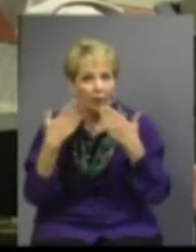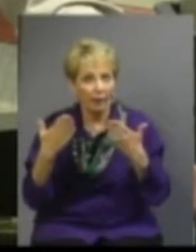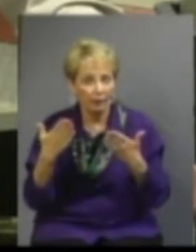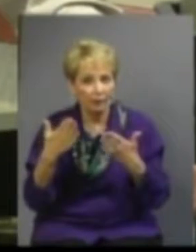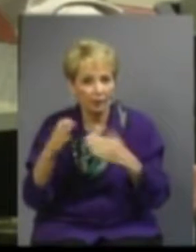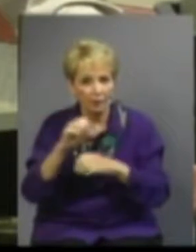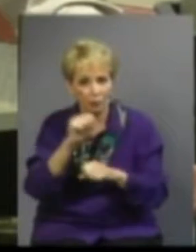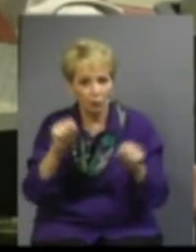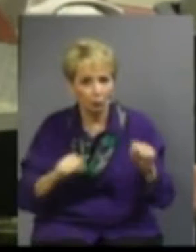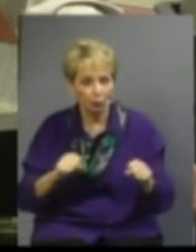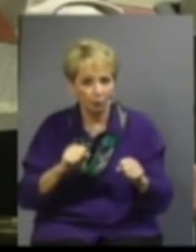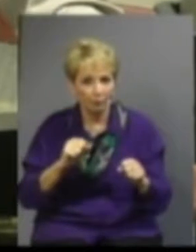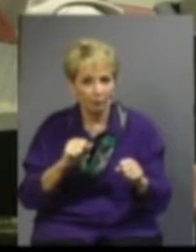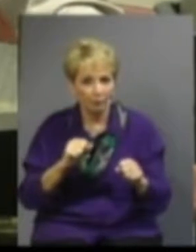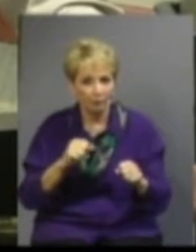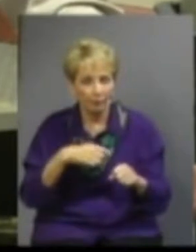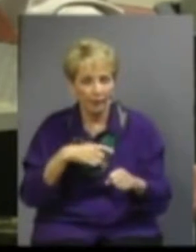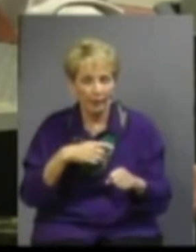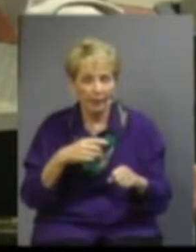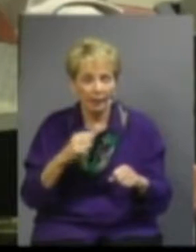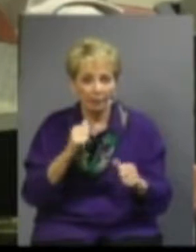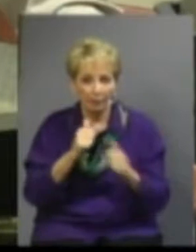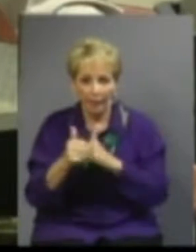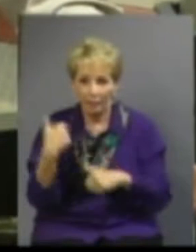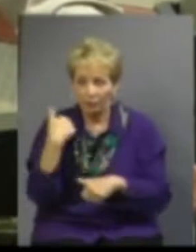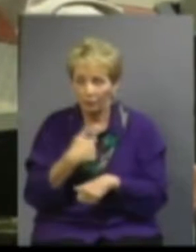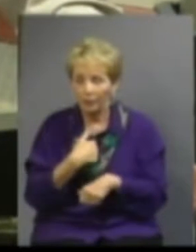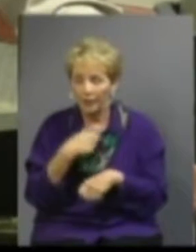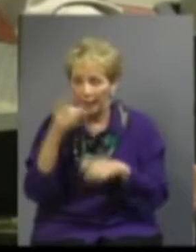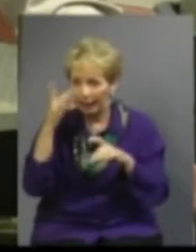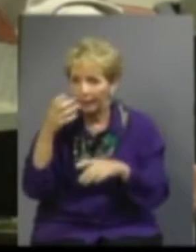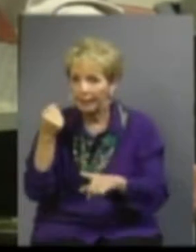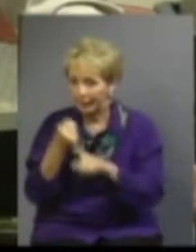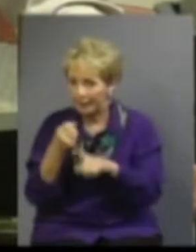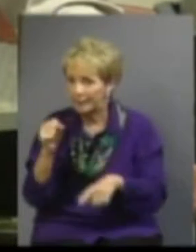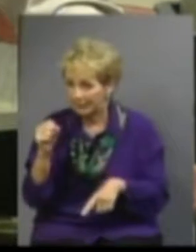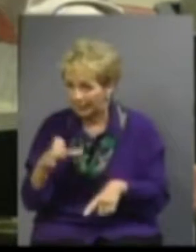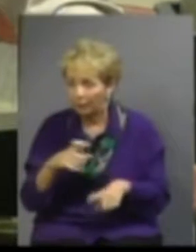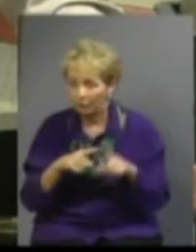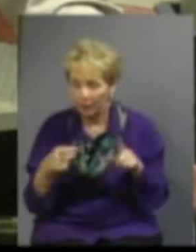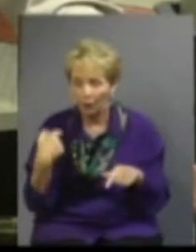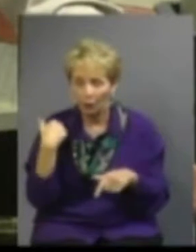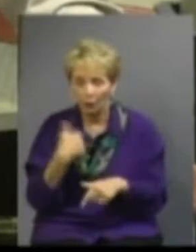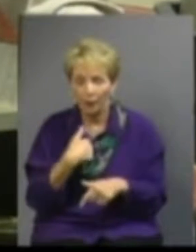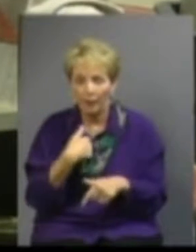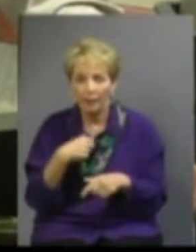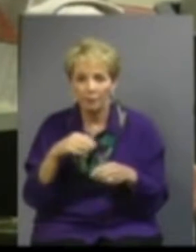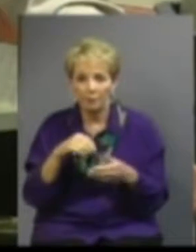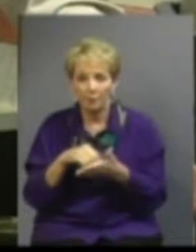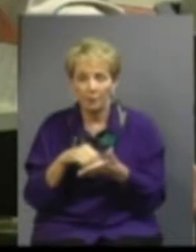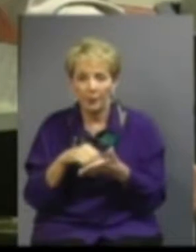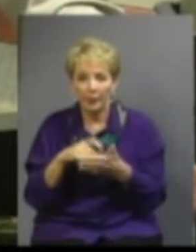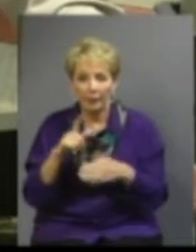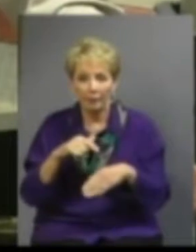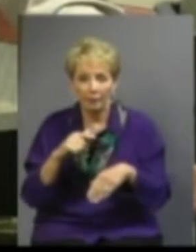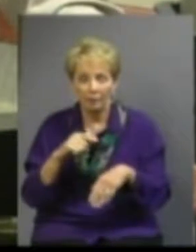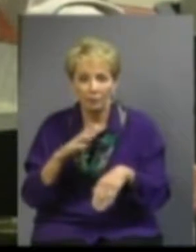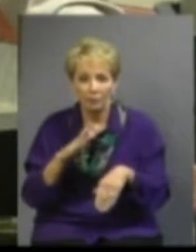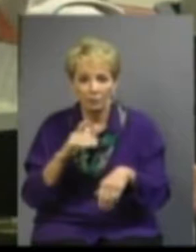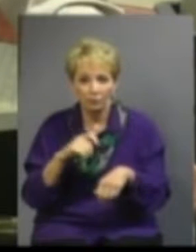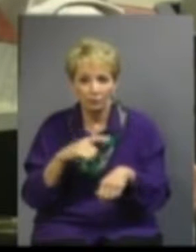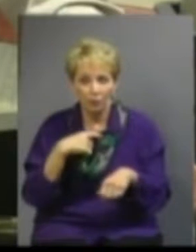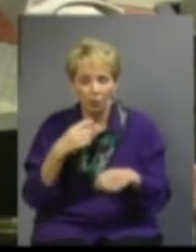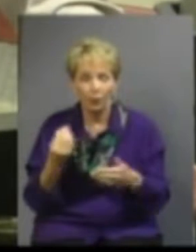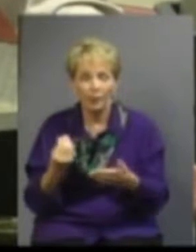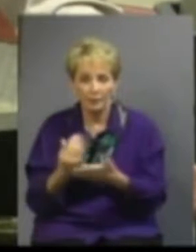storm passed us, but I hate it hit South Carolina like it has. But we stand by. If people down in South Carolina need help, we can send a crew or two